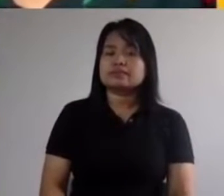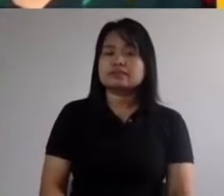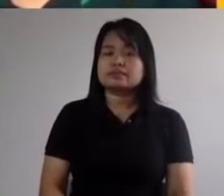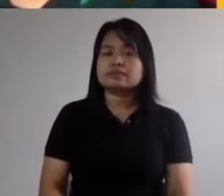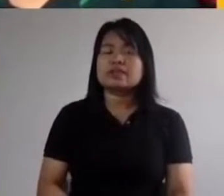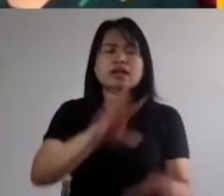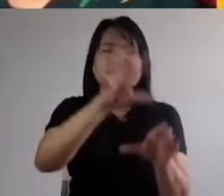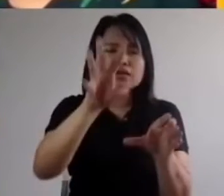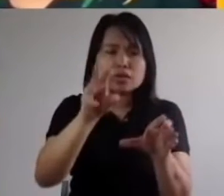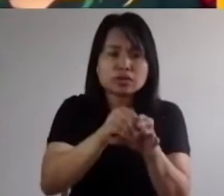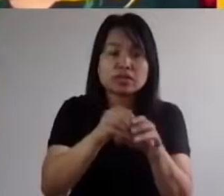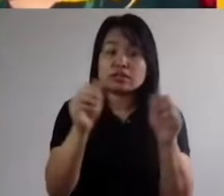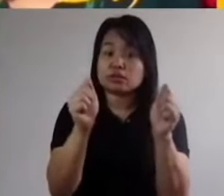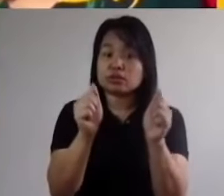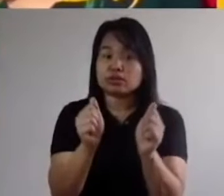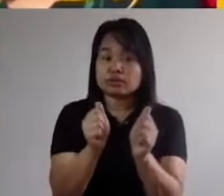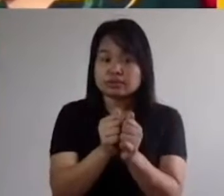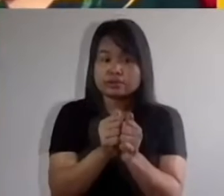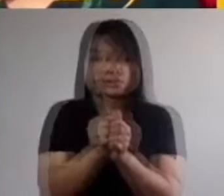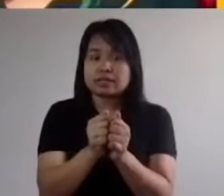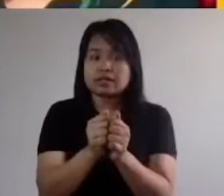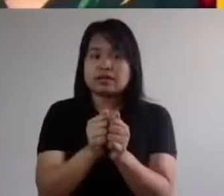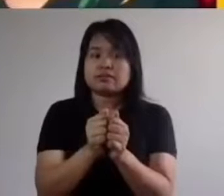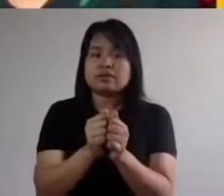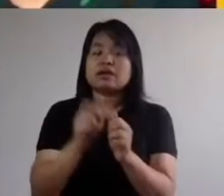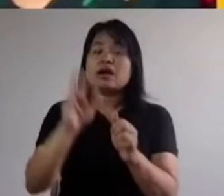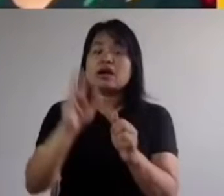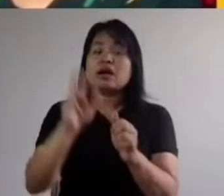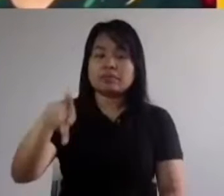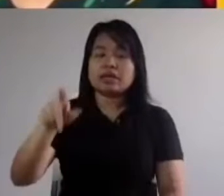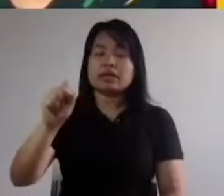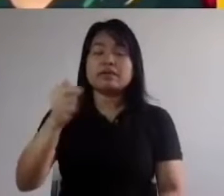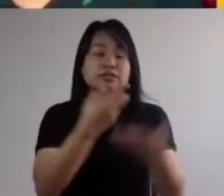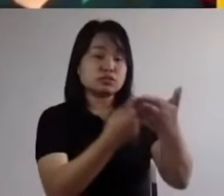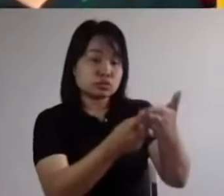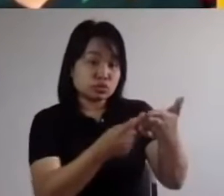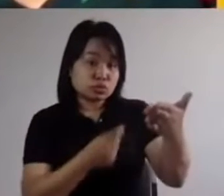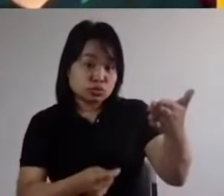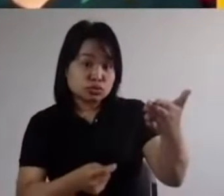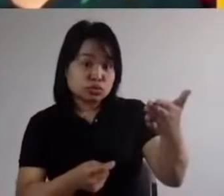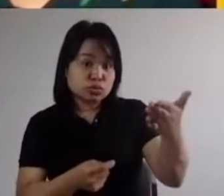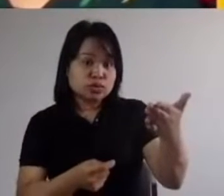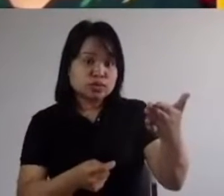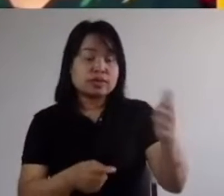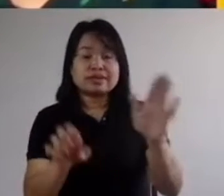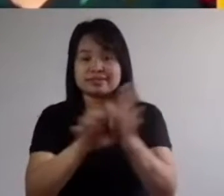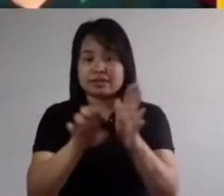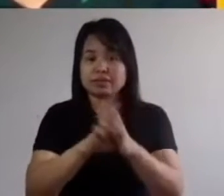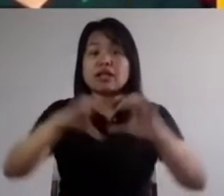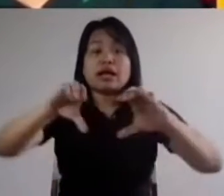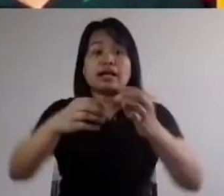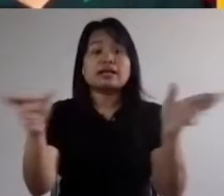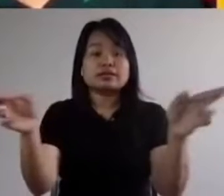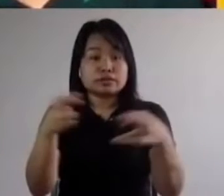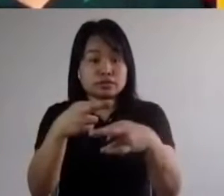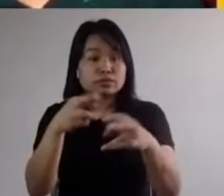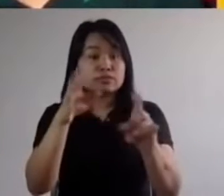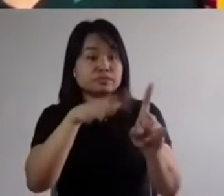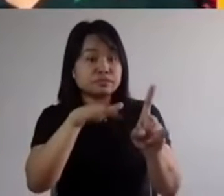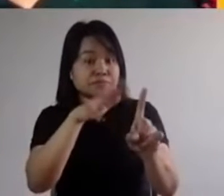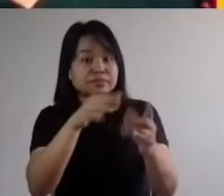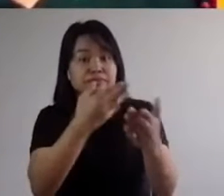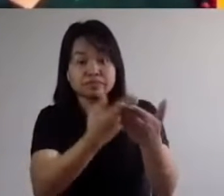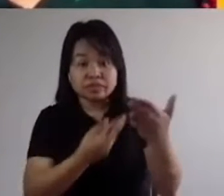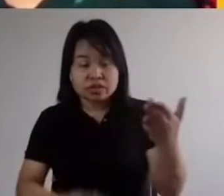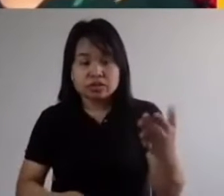this DepEd memorandum are the RPMS tools such as classroom observation tool, self-assessment tool,